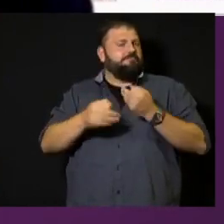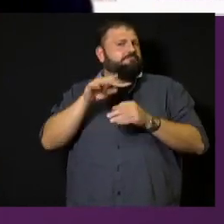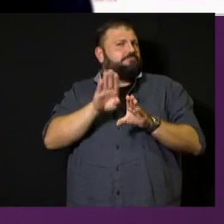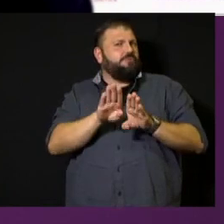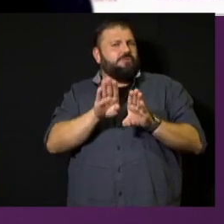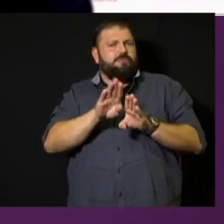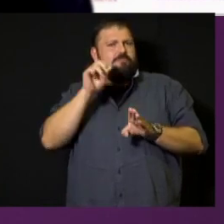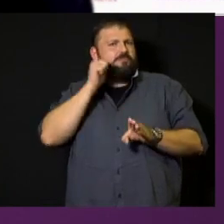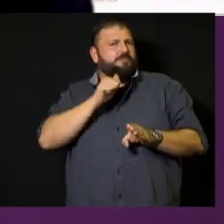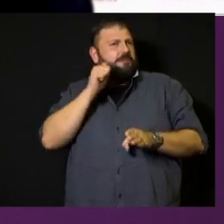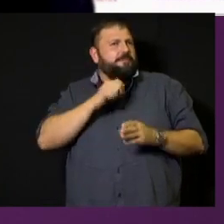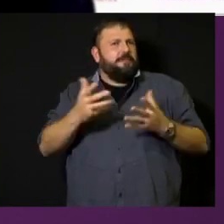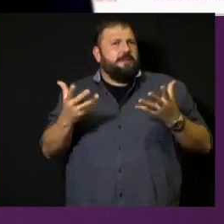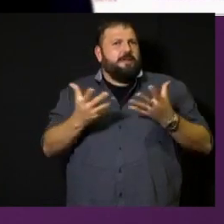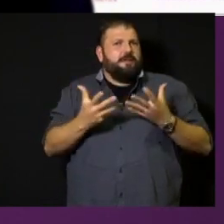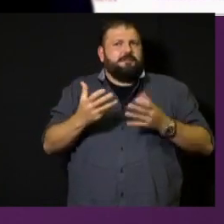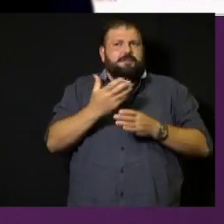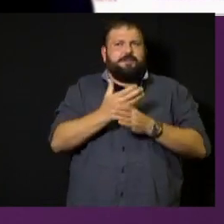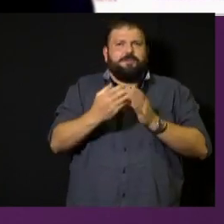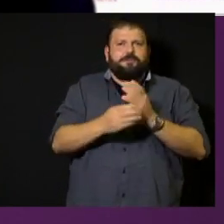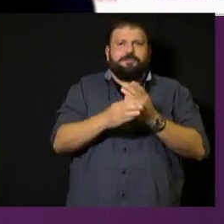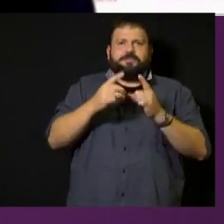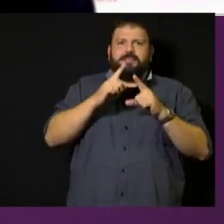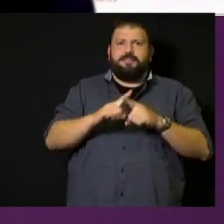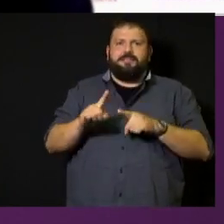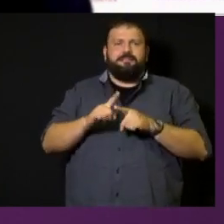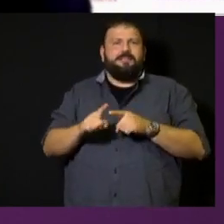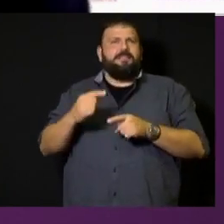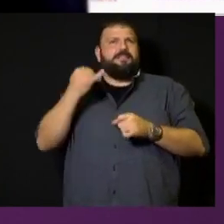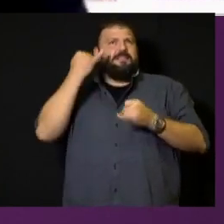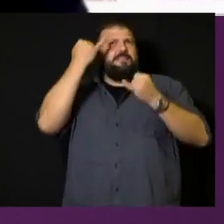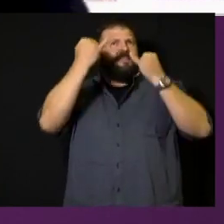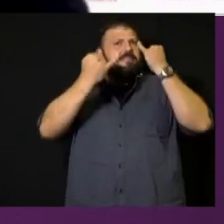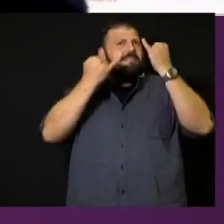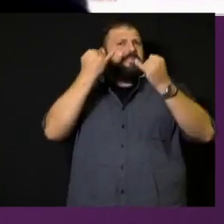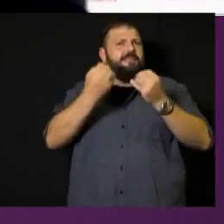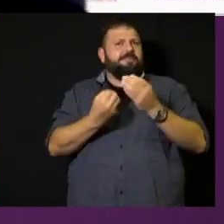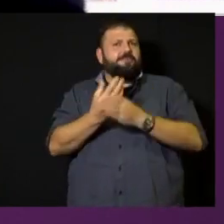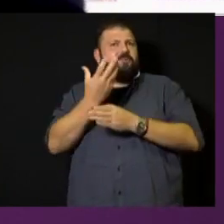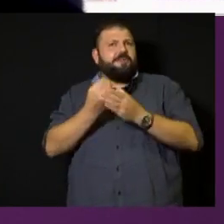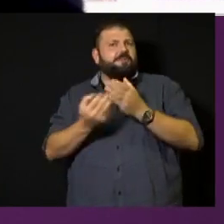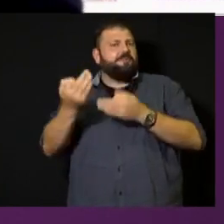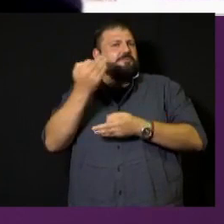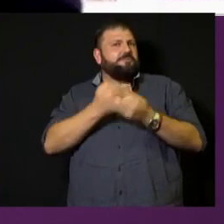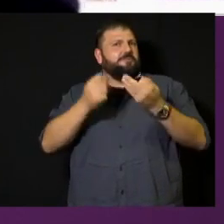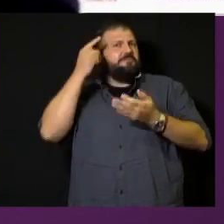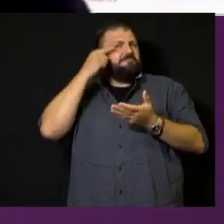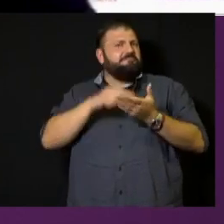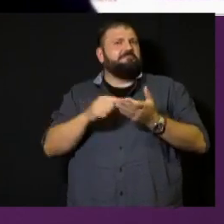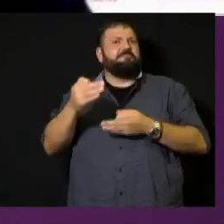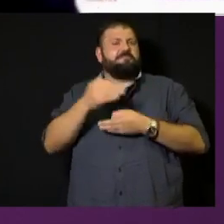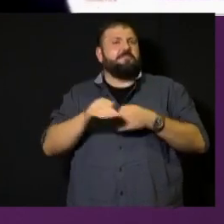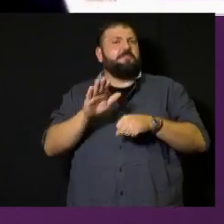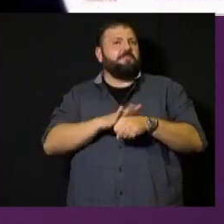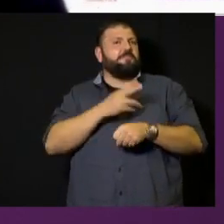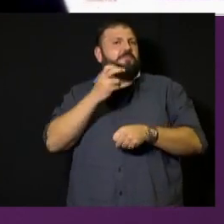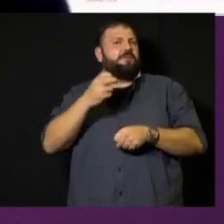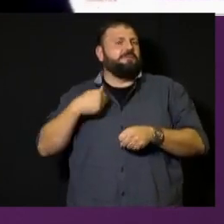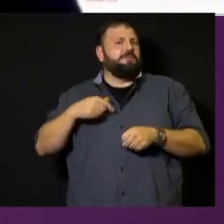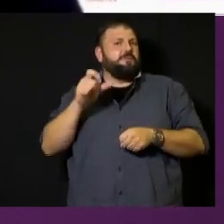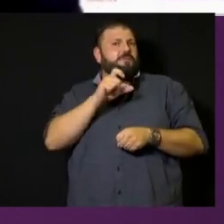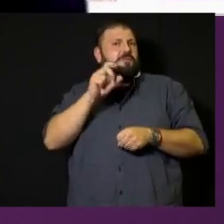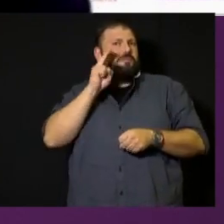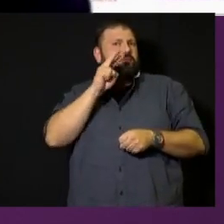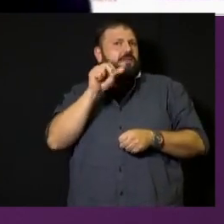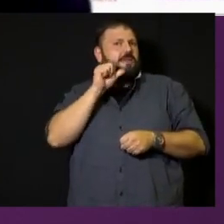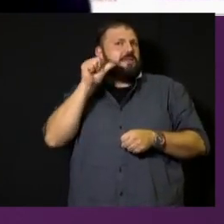always. Marathon Omnilife doing different things, innovating. I'm very excited because of the things I've